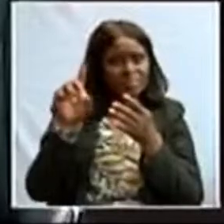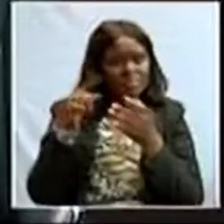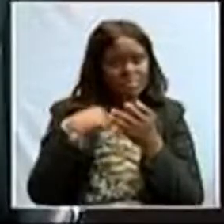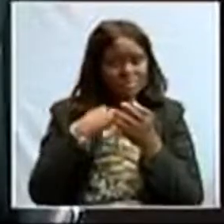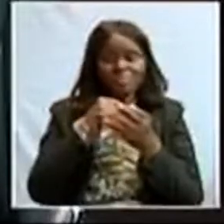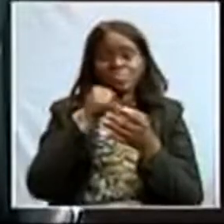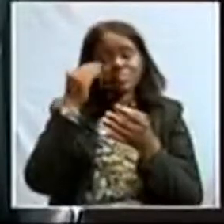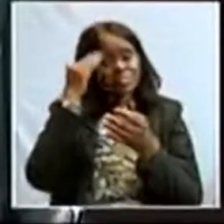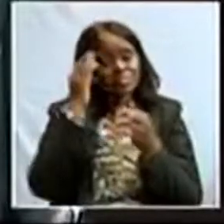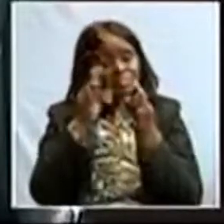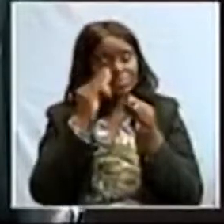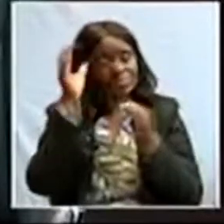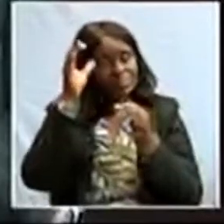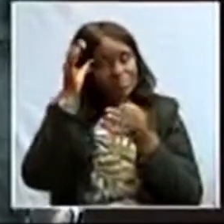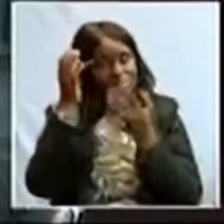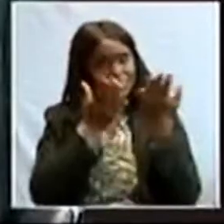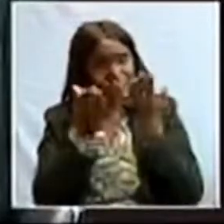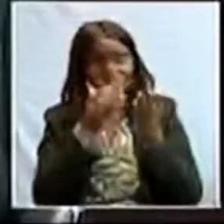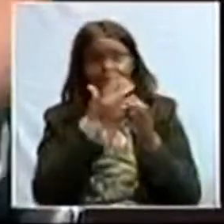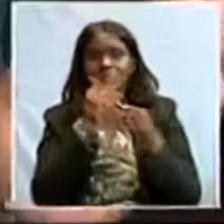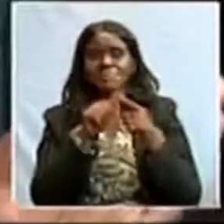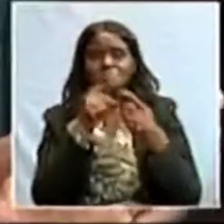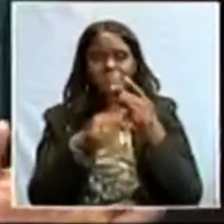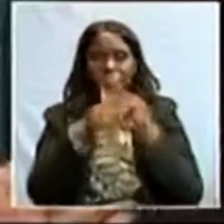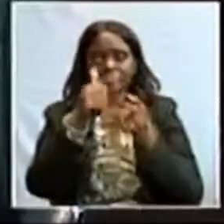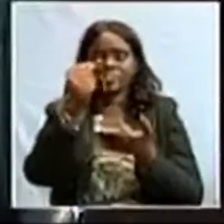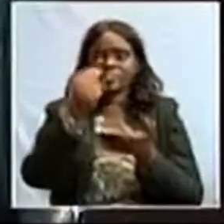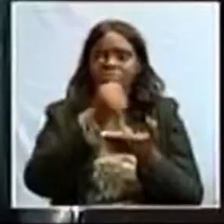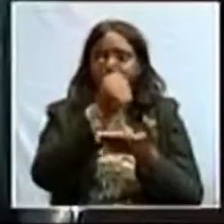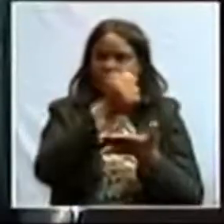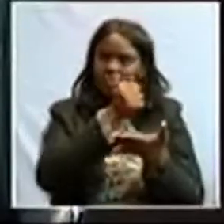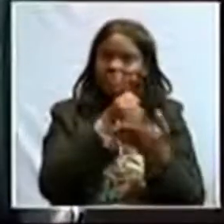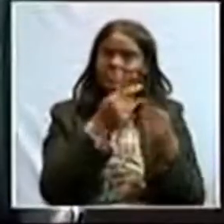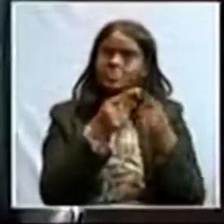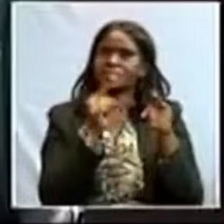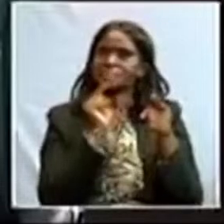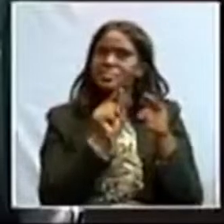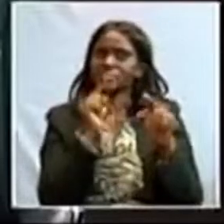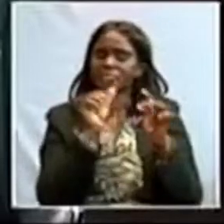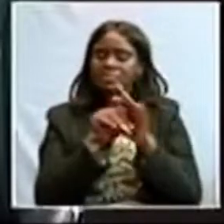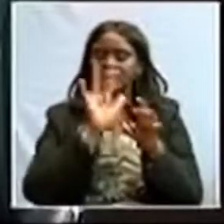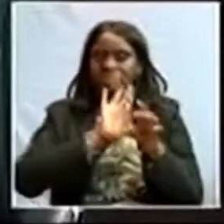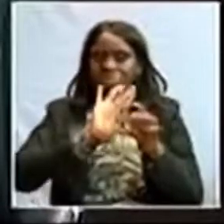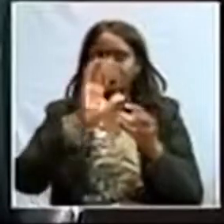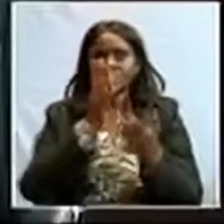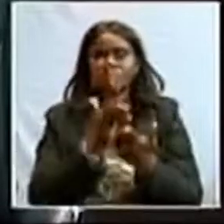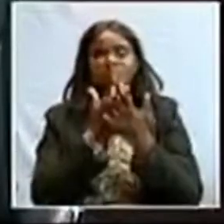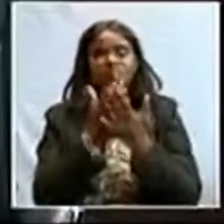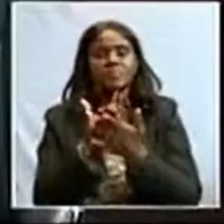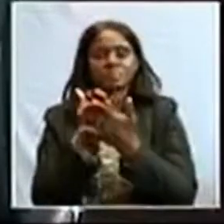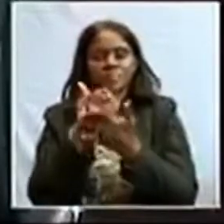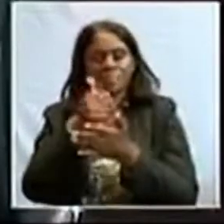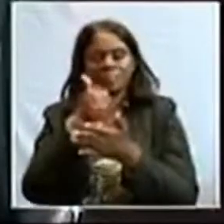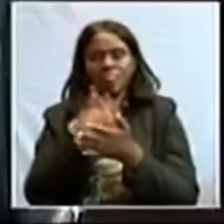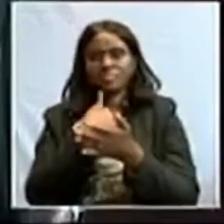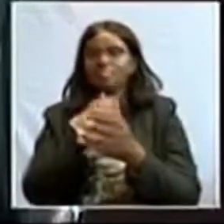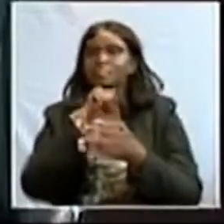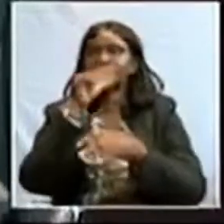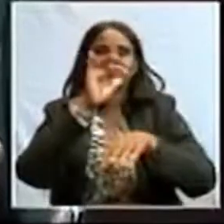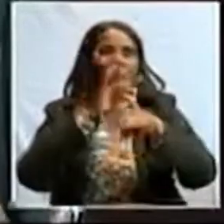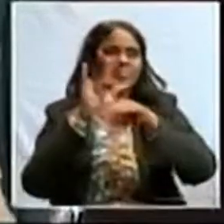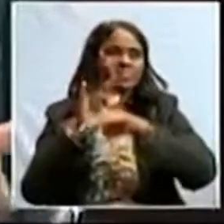if they're coming through the Civil Service Commission, but their recruitment is different. In your submission, you've not touched